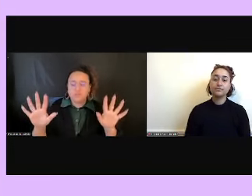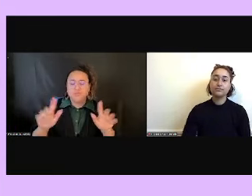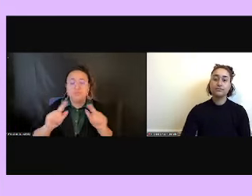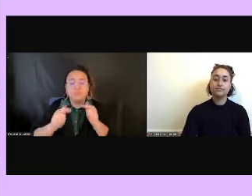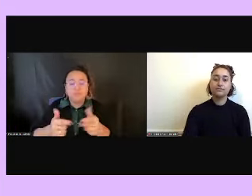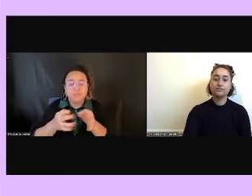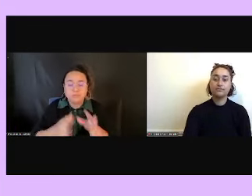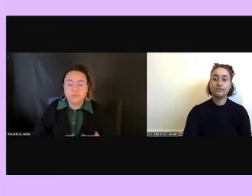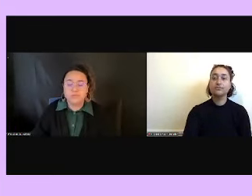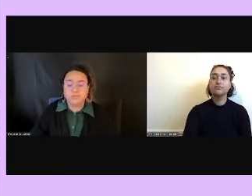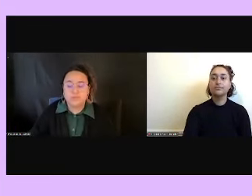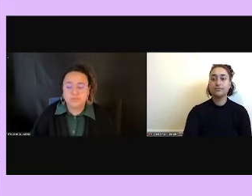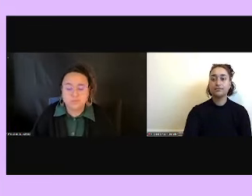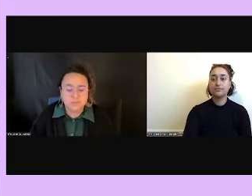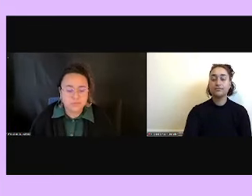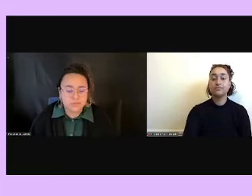going to,